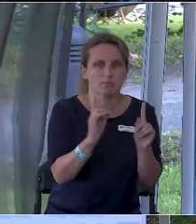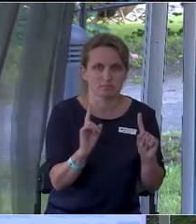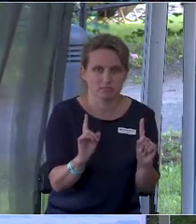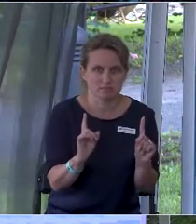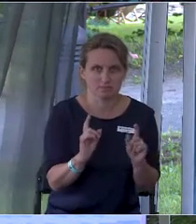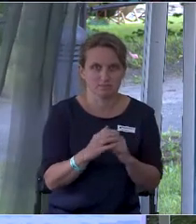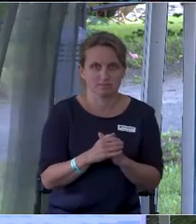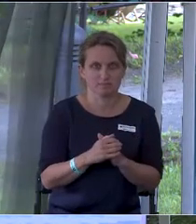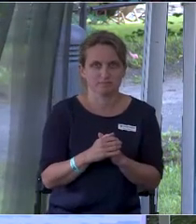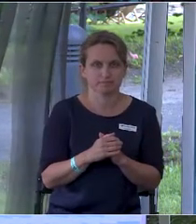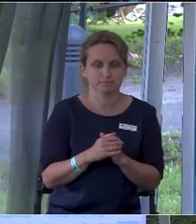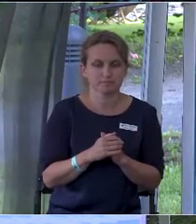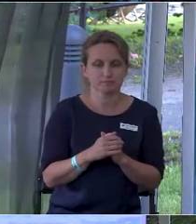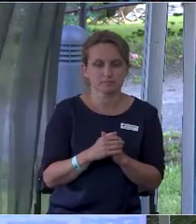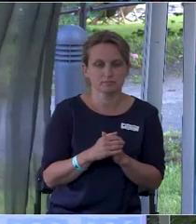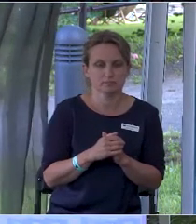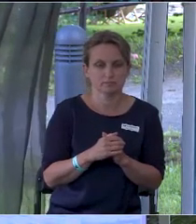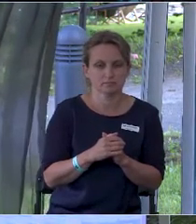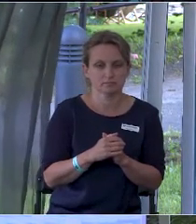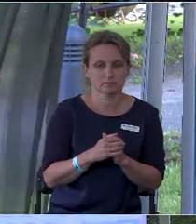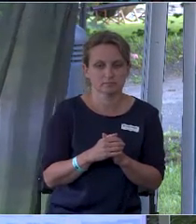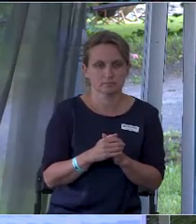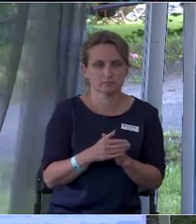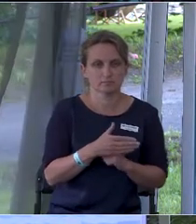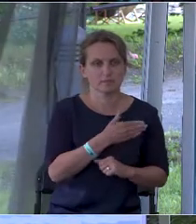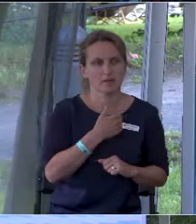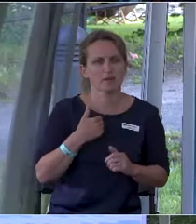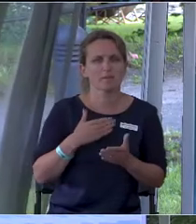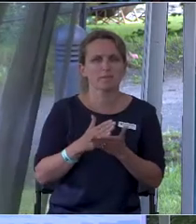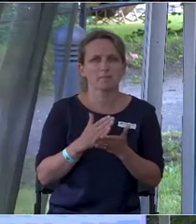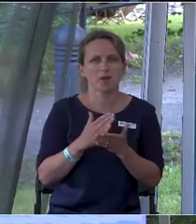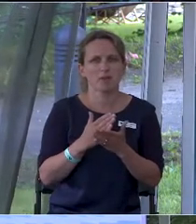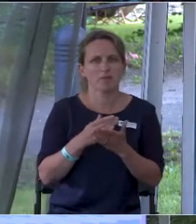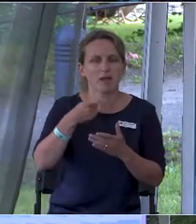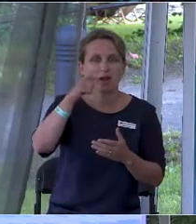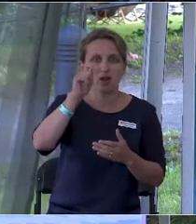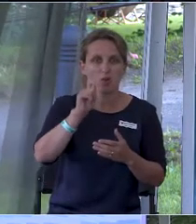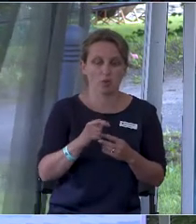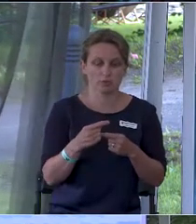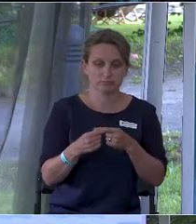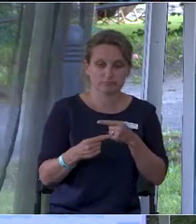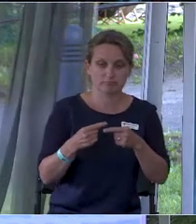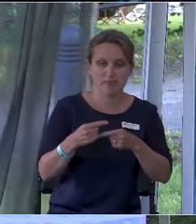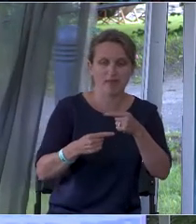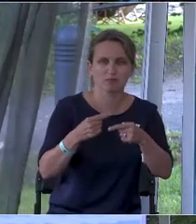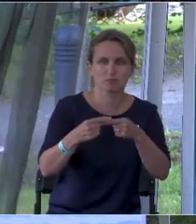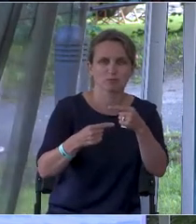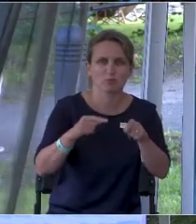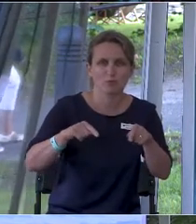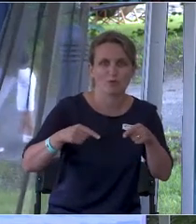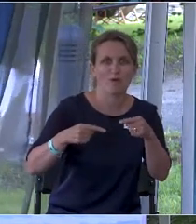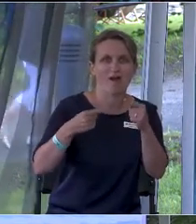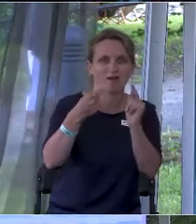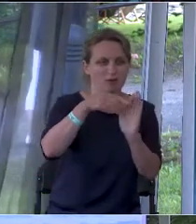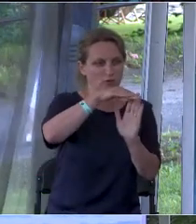when we have been creating the sustainable development agenda, so of course we try to find